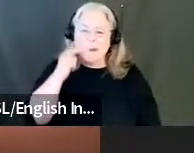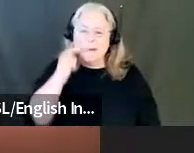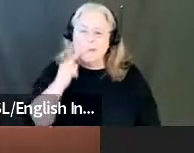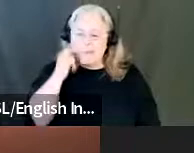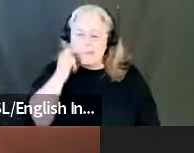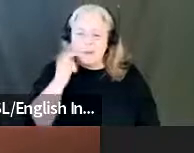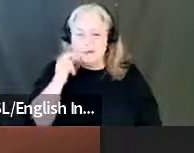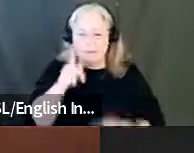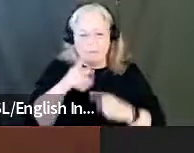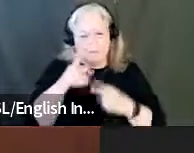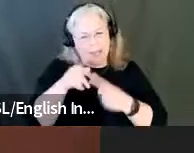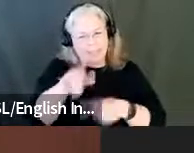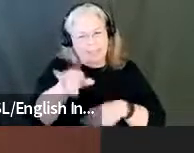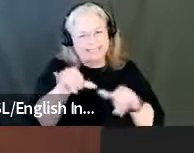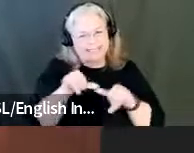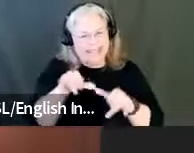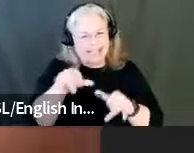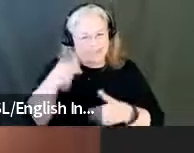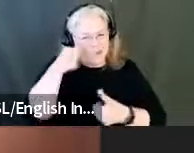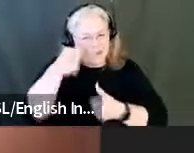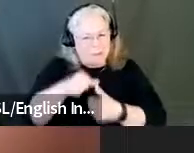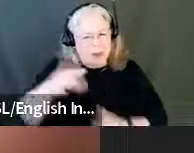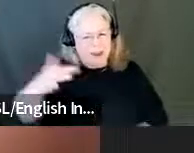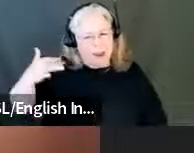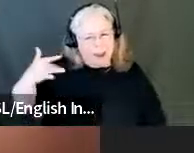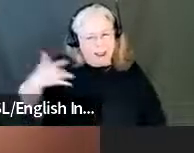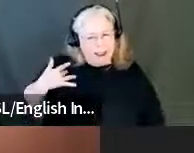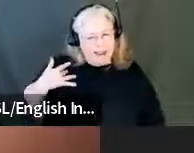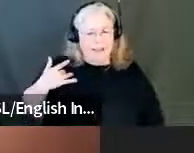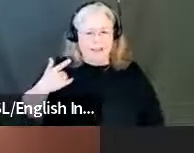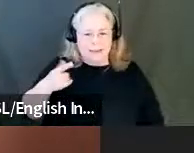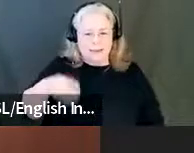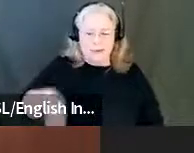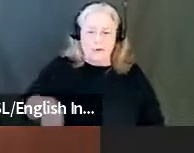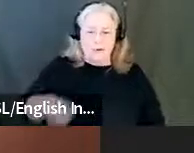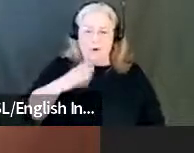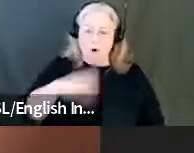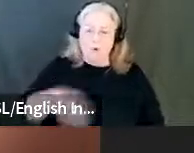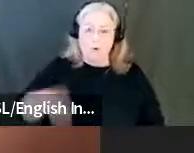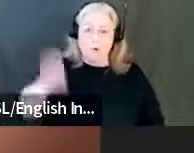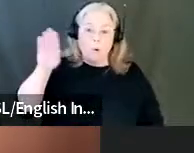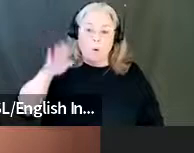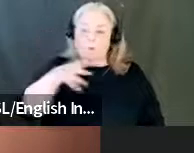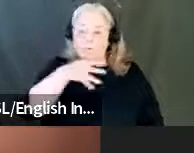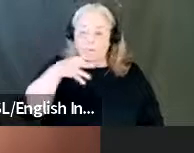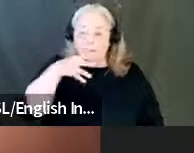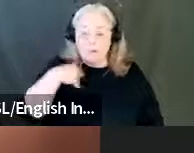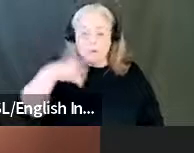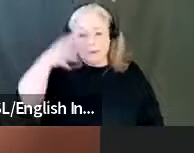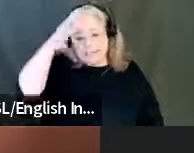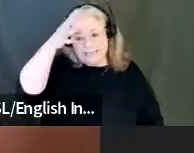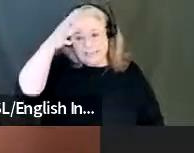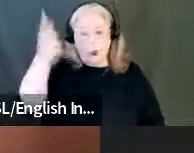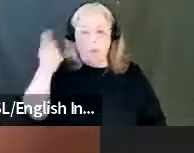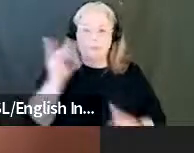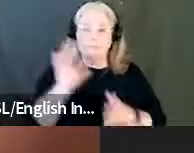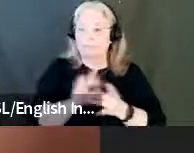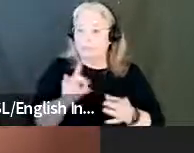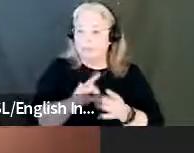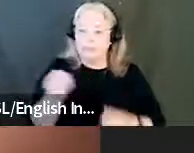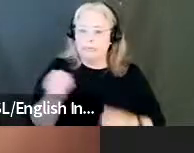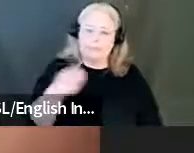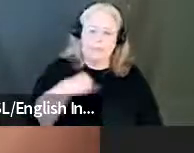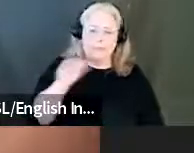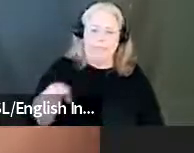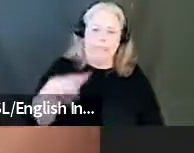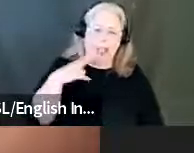this size, right? And we'd have that in the pocket, but growing up on the farm, I remember my dad always telling me, give me some of that